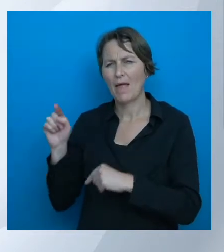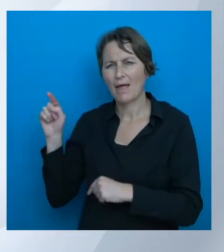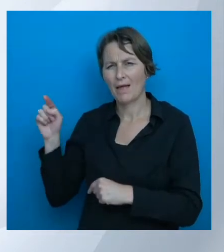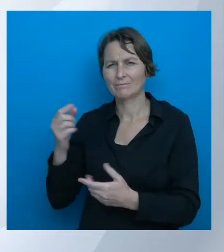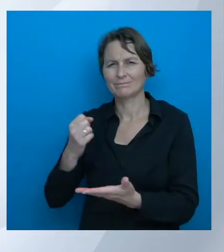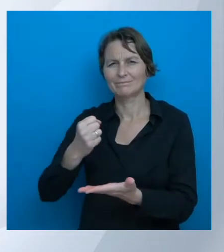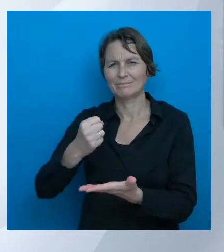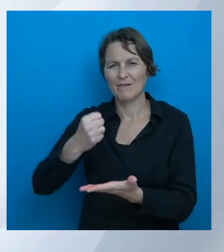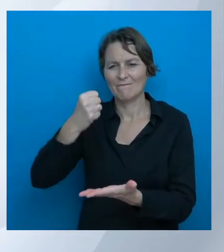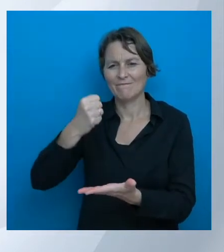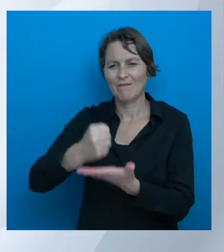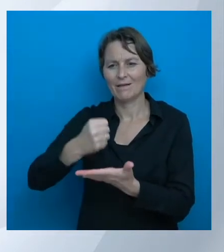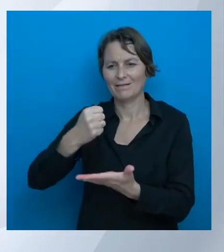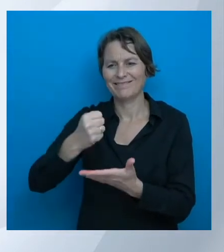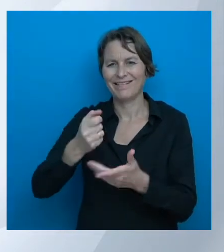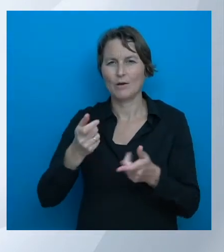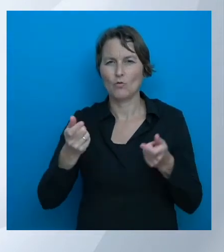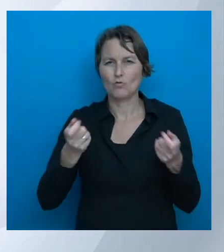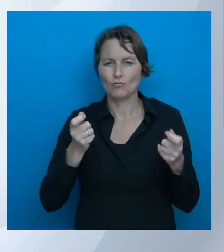controller,